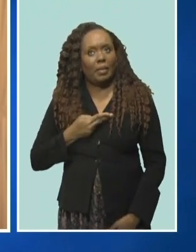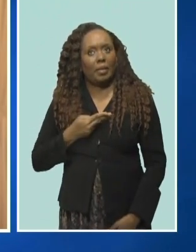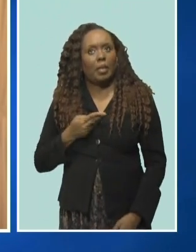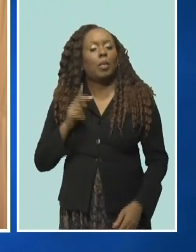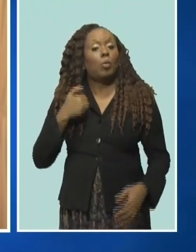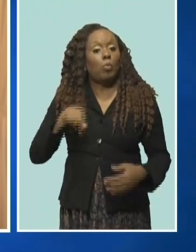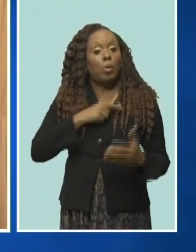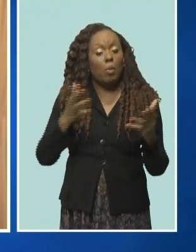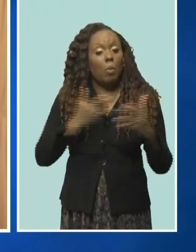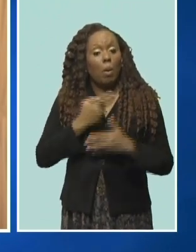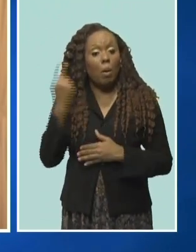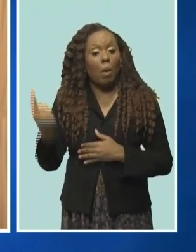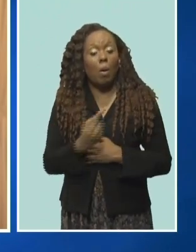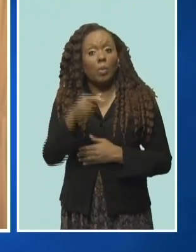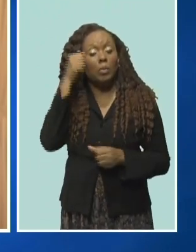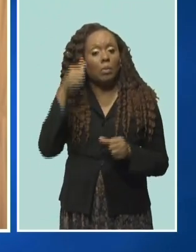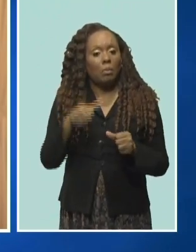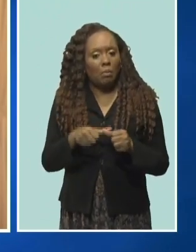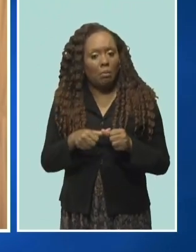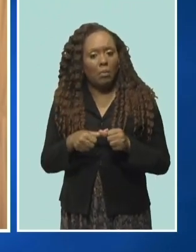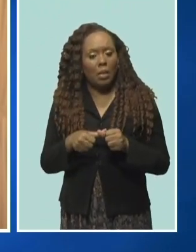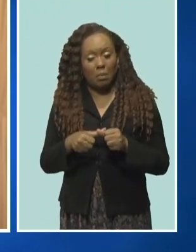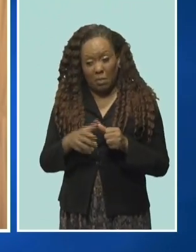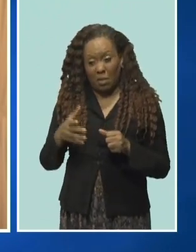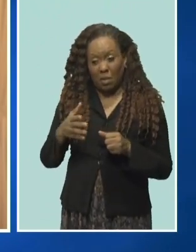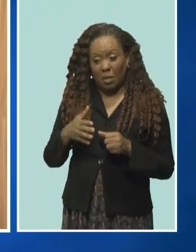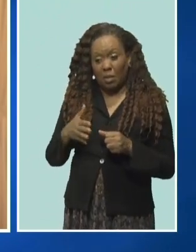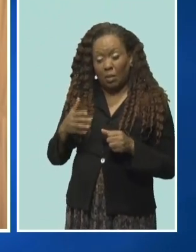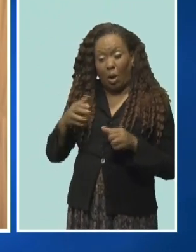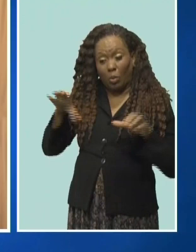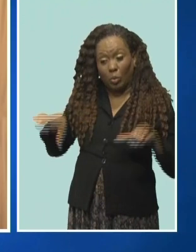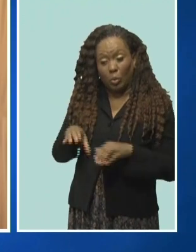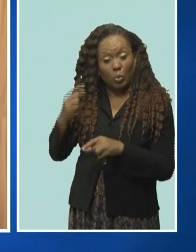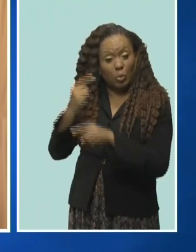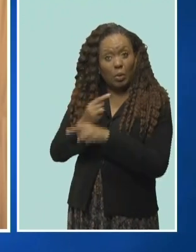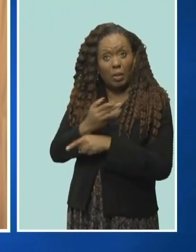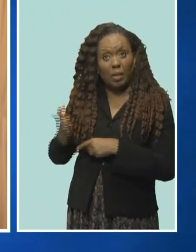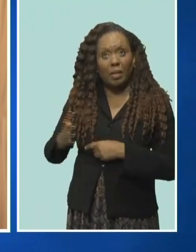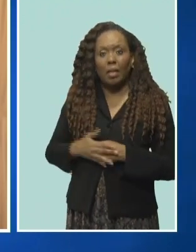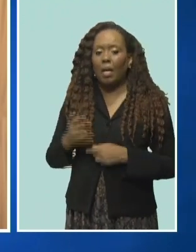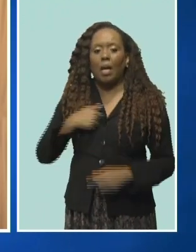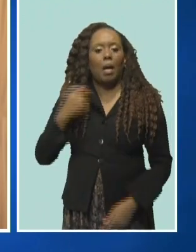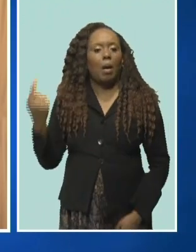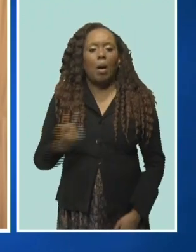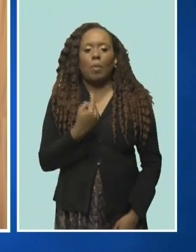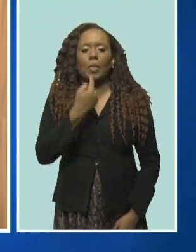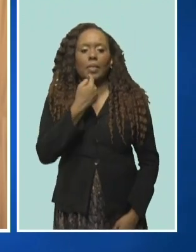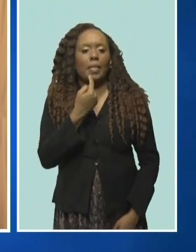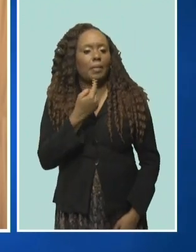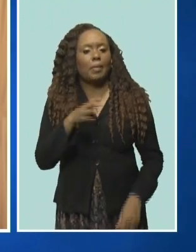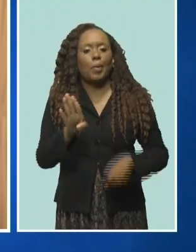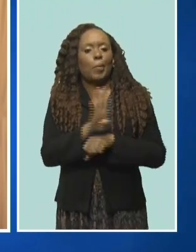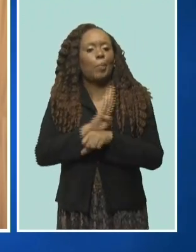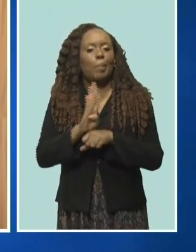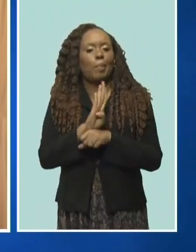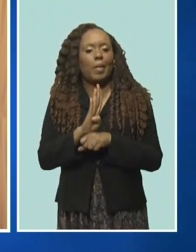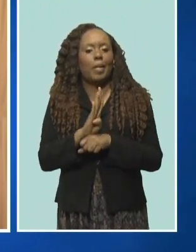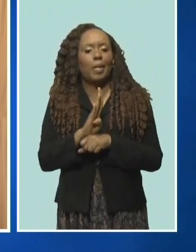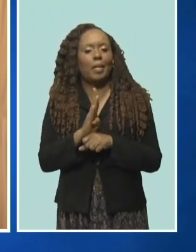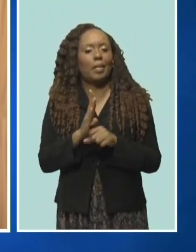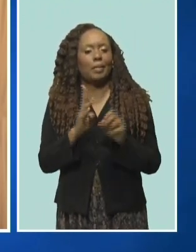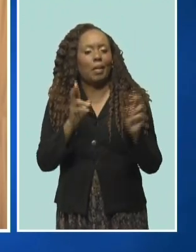in pass you. Be wise. You all see me always speak to people using Bajan sayings that have been tried and tested